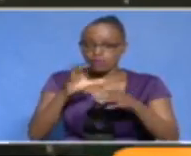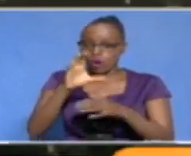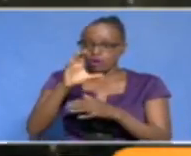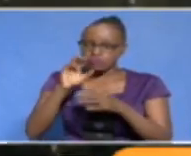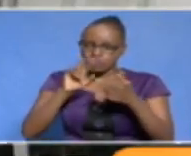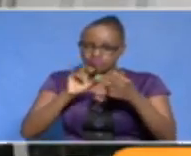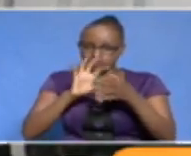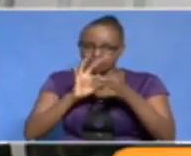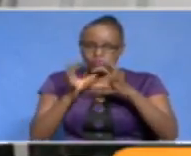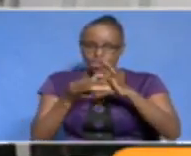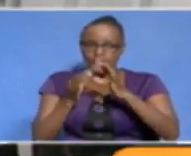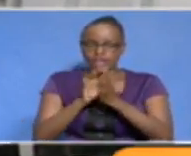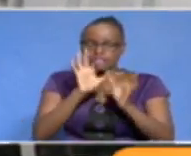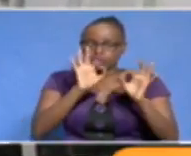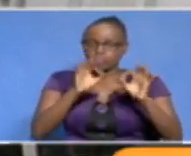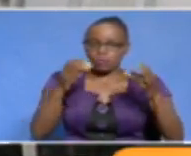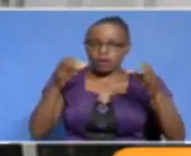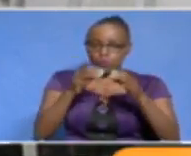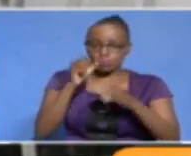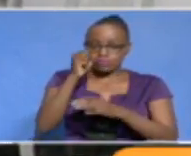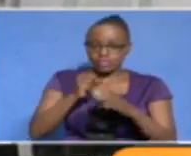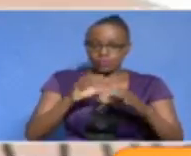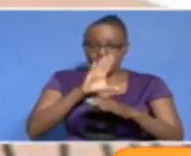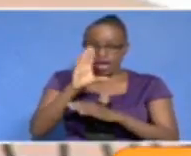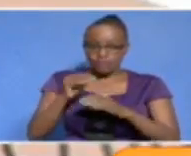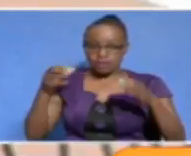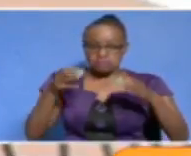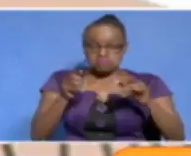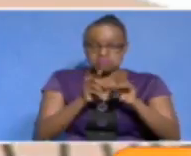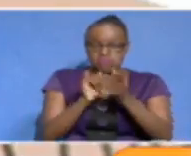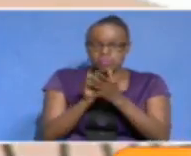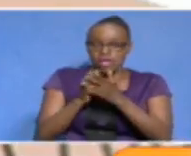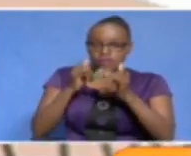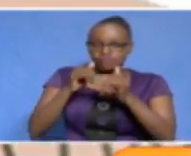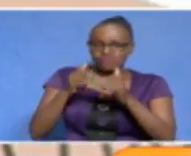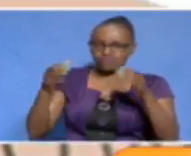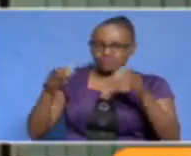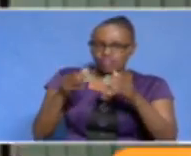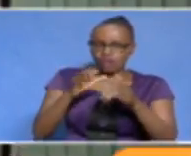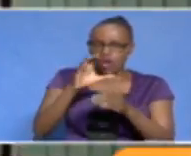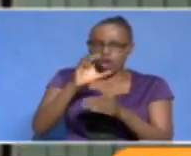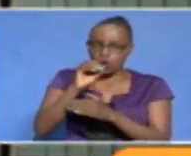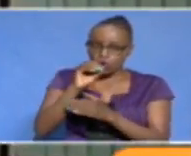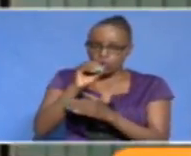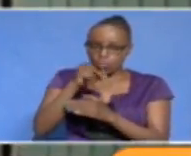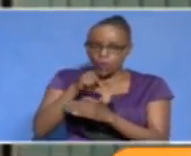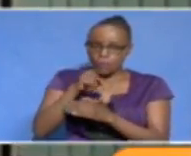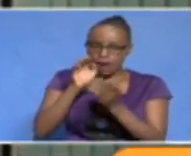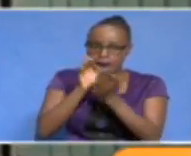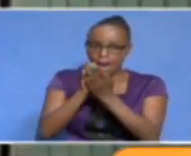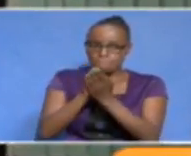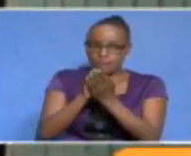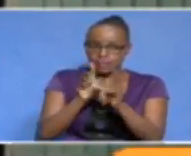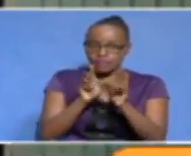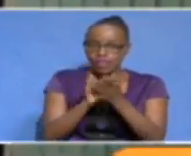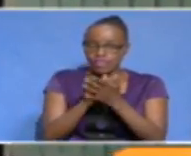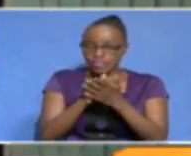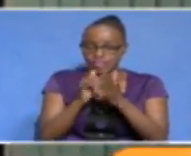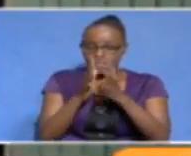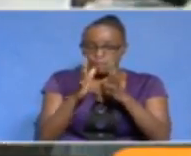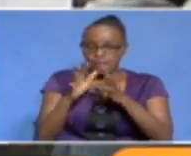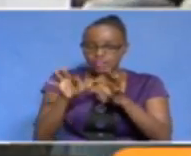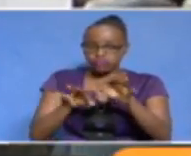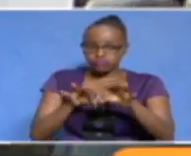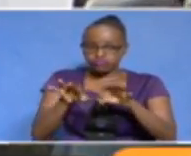and Supergroup. A South African company has formed a new leasing firm dubbed Coop Bank Fleet. The maiden transaction, which is part